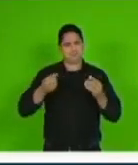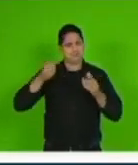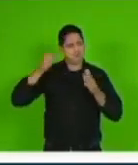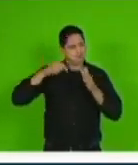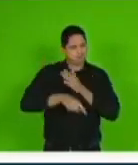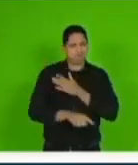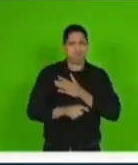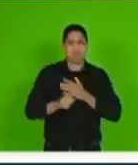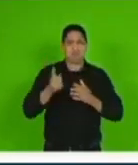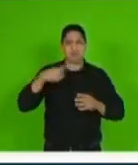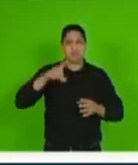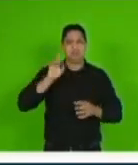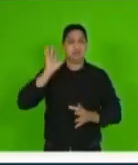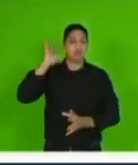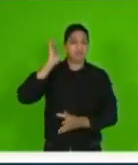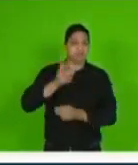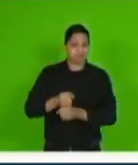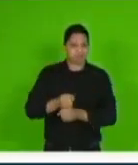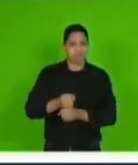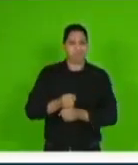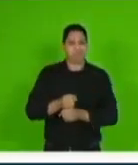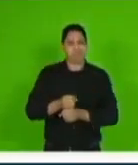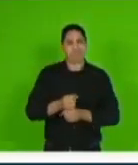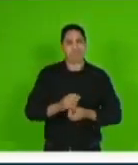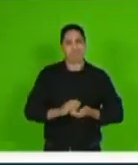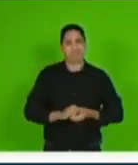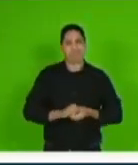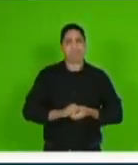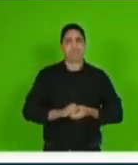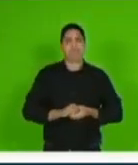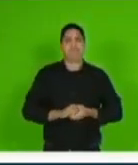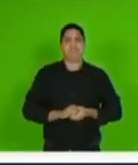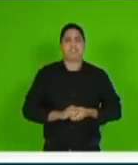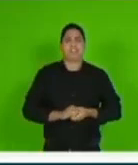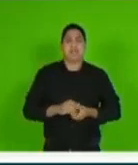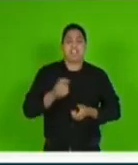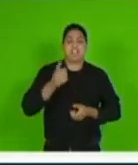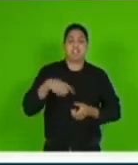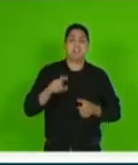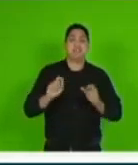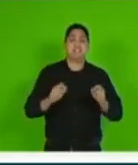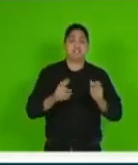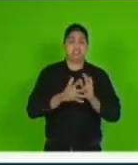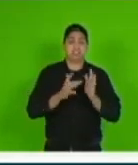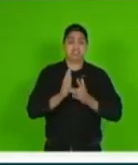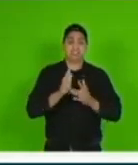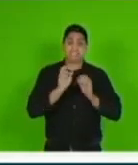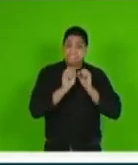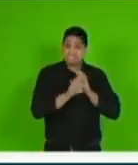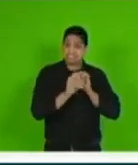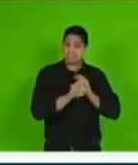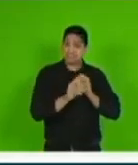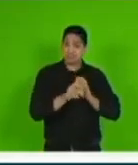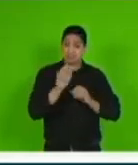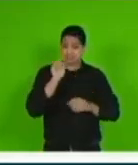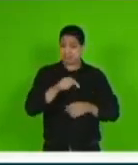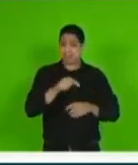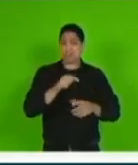And cite evidence that it connects to the moment that we are living today.